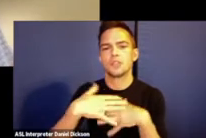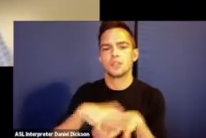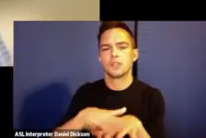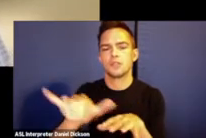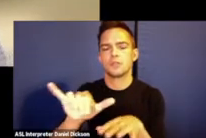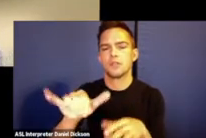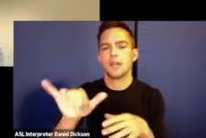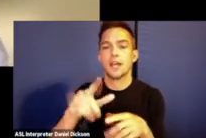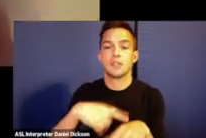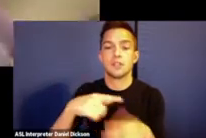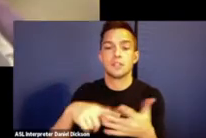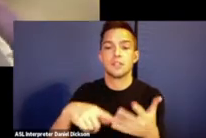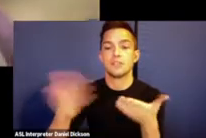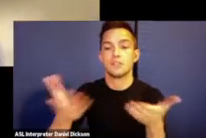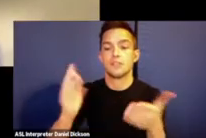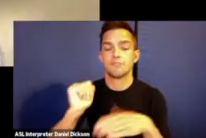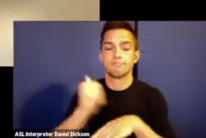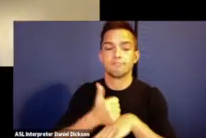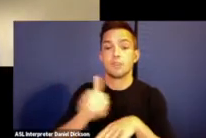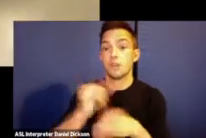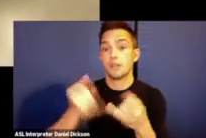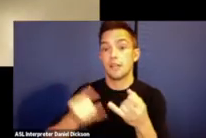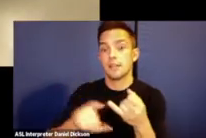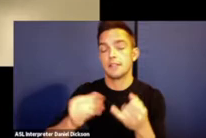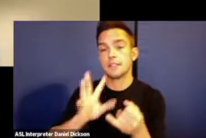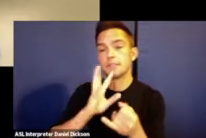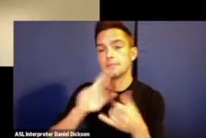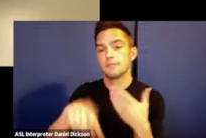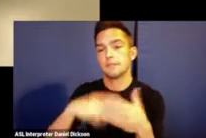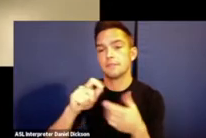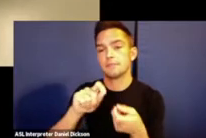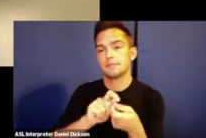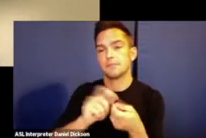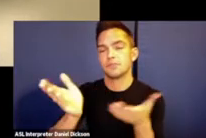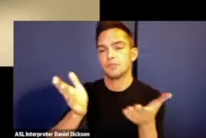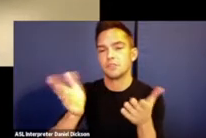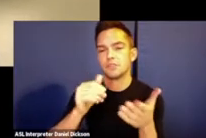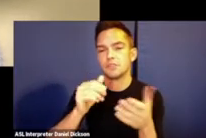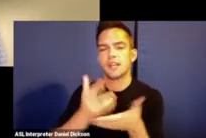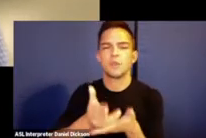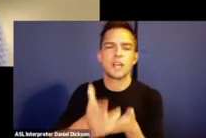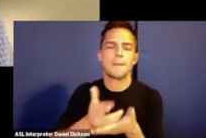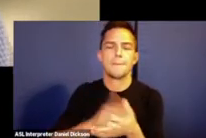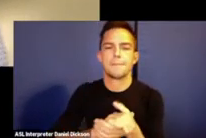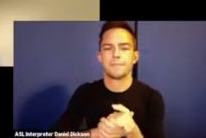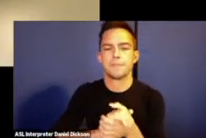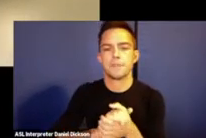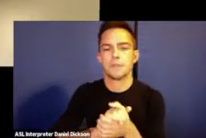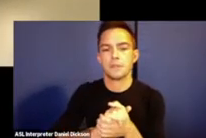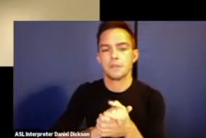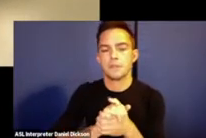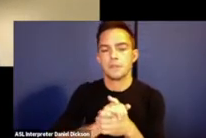services are in place. Finally, I want to touch on more specific services like rehabilitation. And rehabilitation